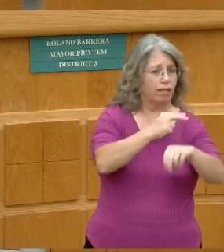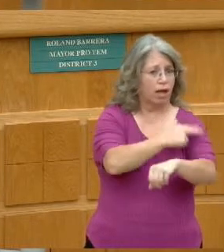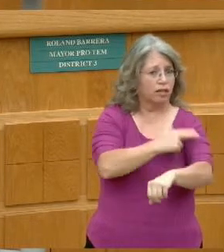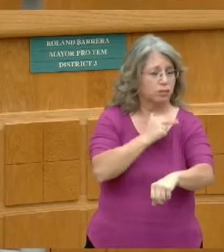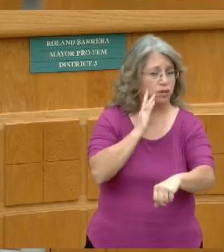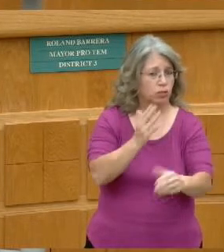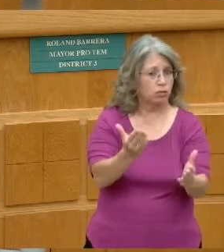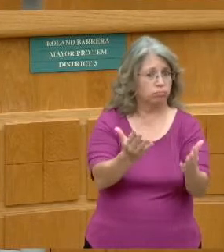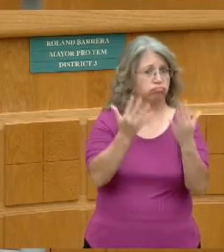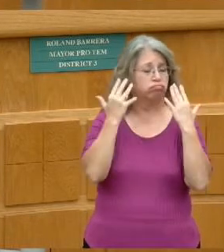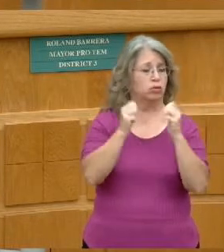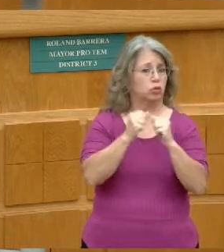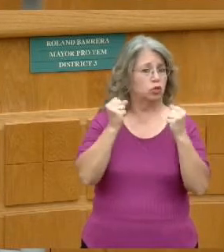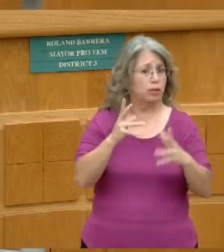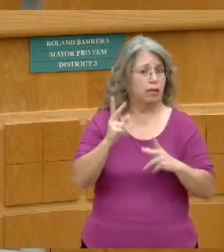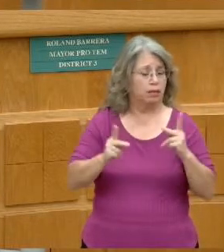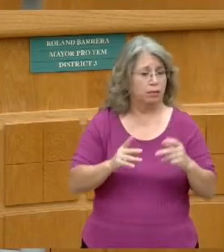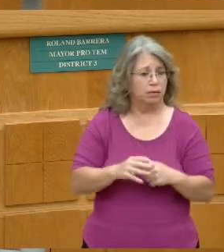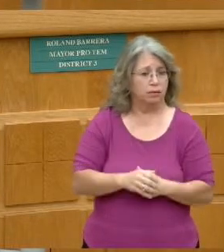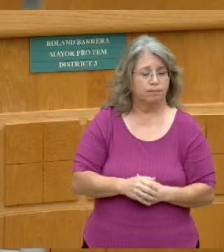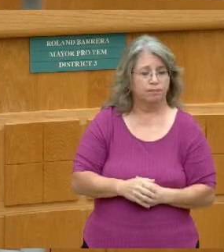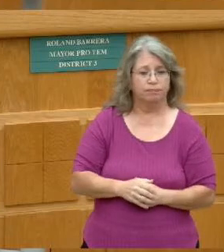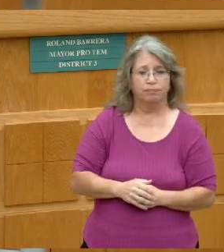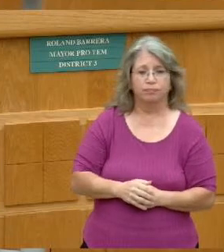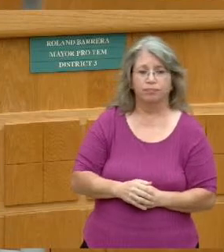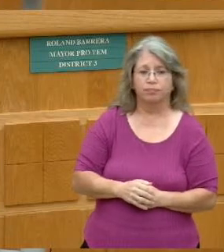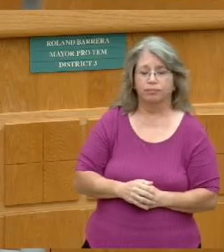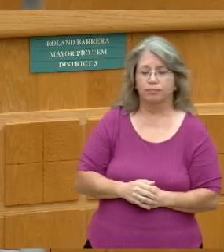If we don't offset the